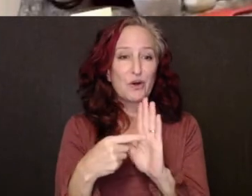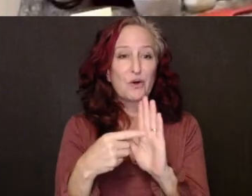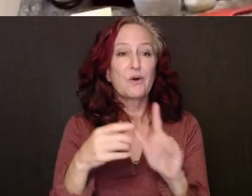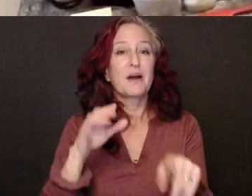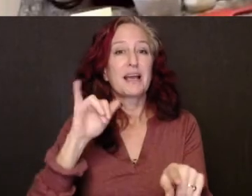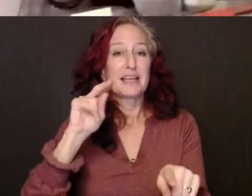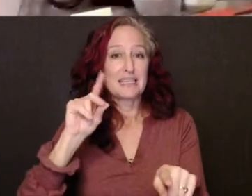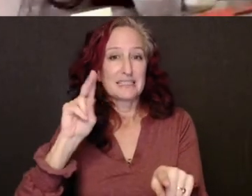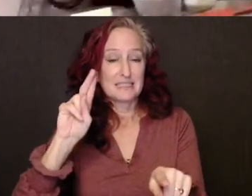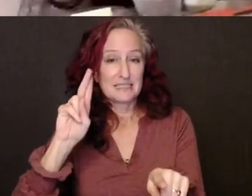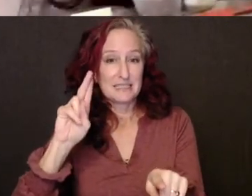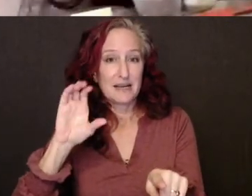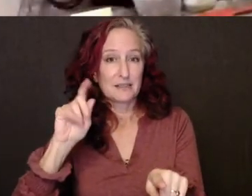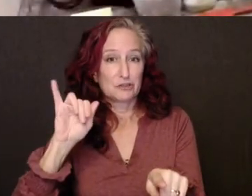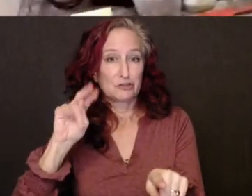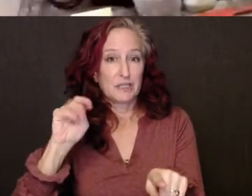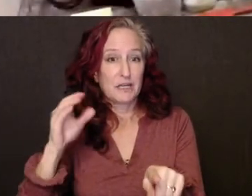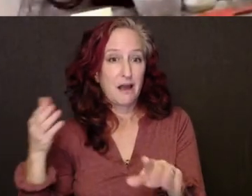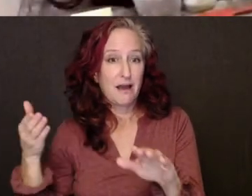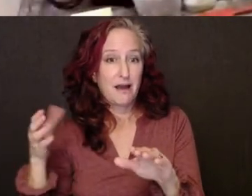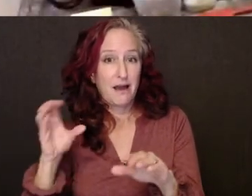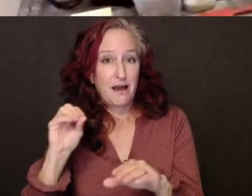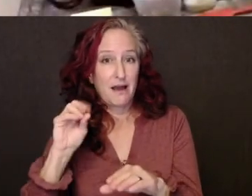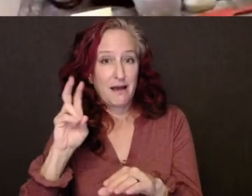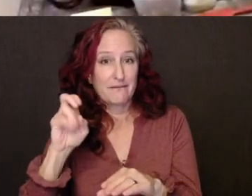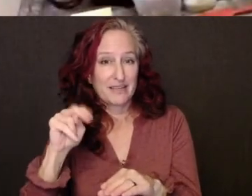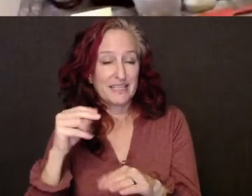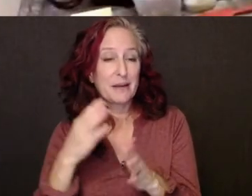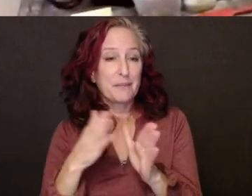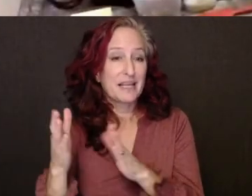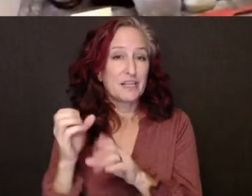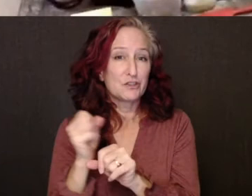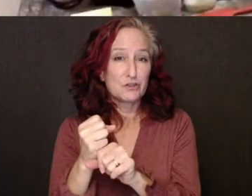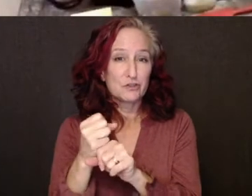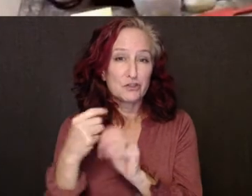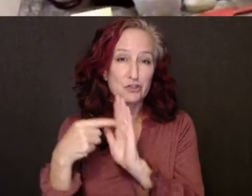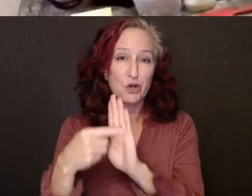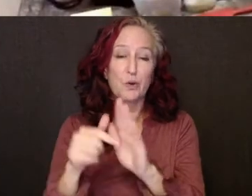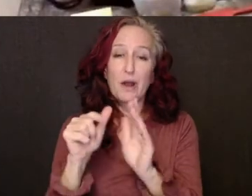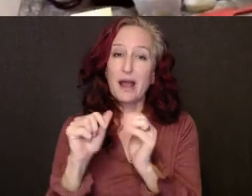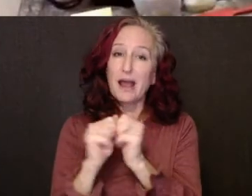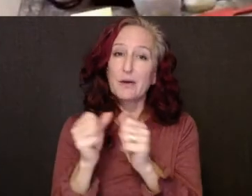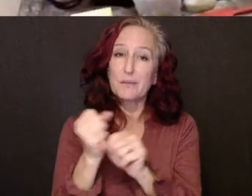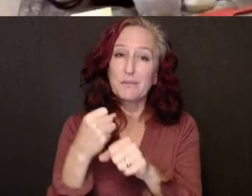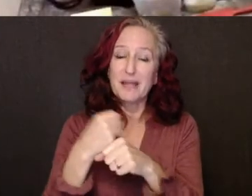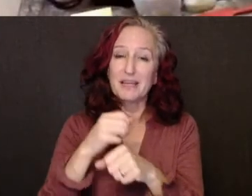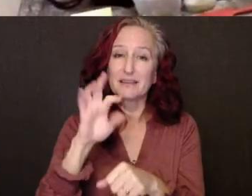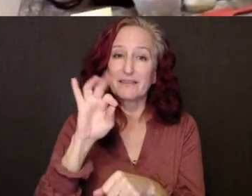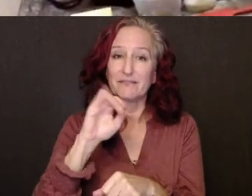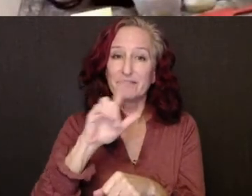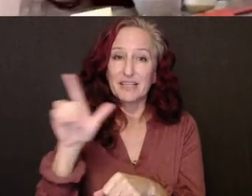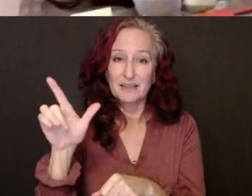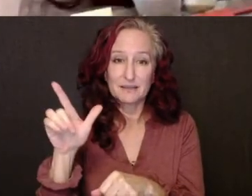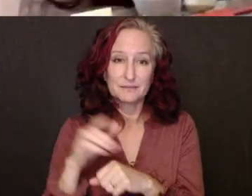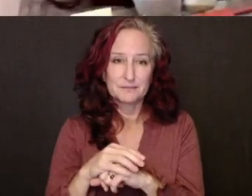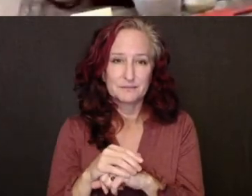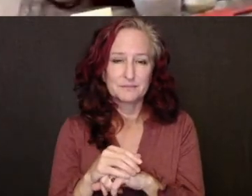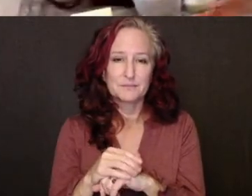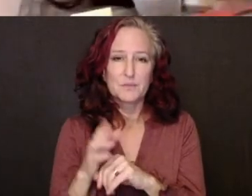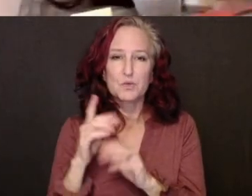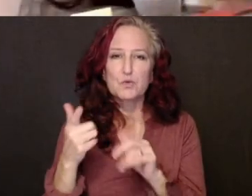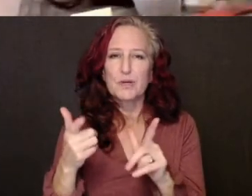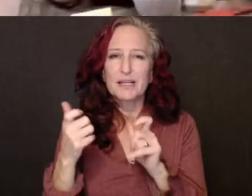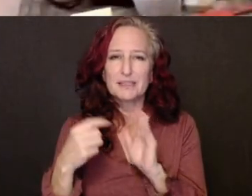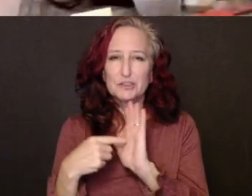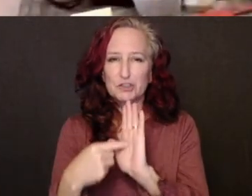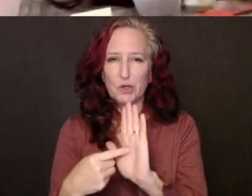all the tricks of the trade. So those are really great questions. Let me see. So I know I'm out of time here. I was going